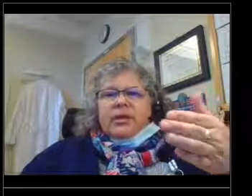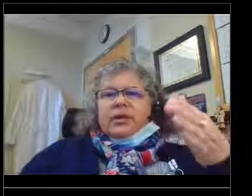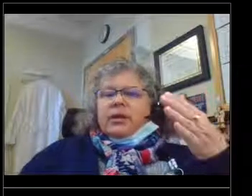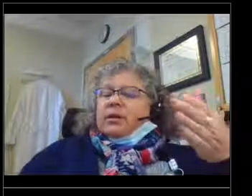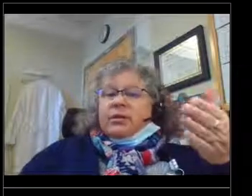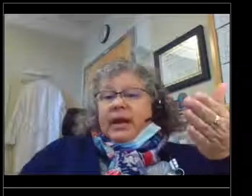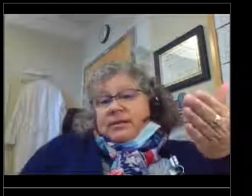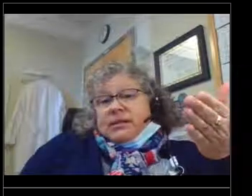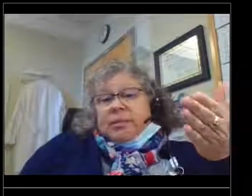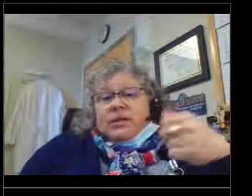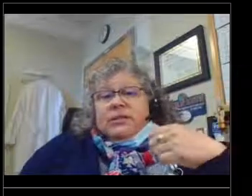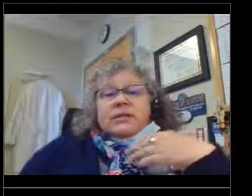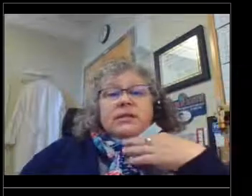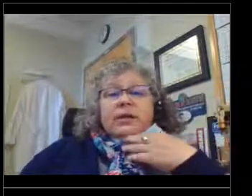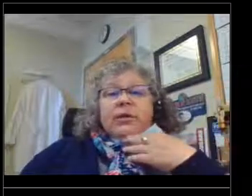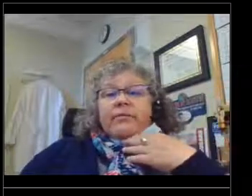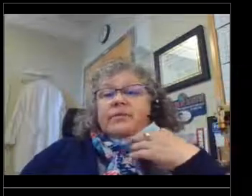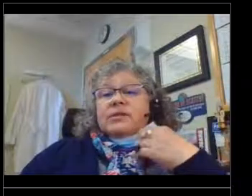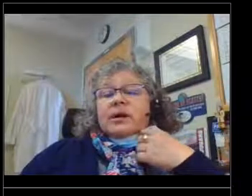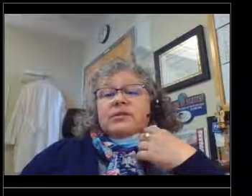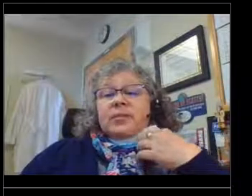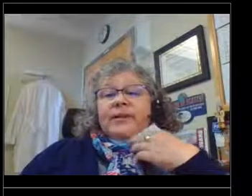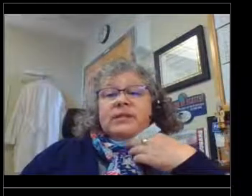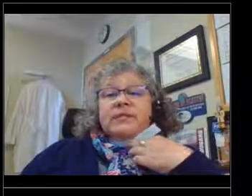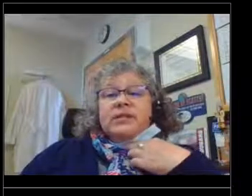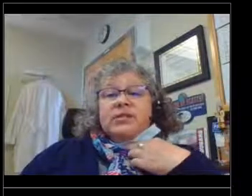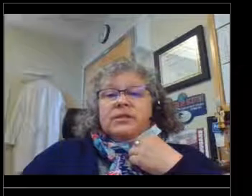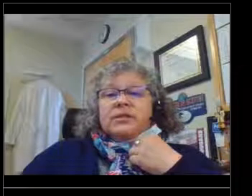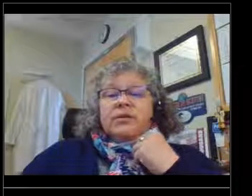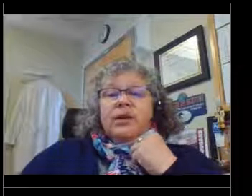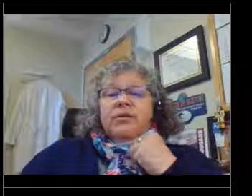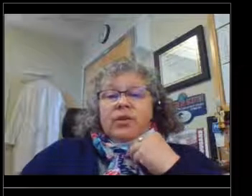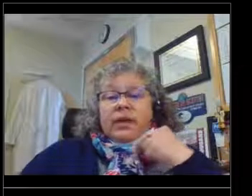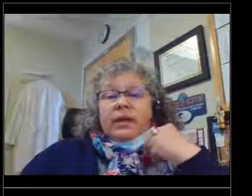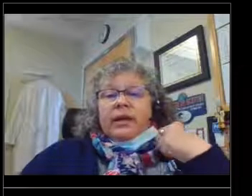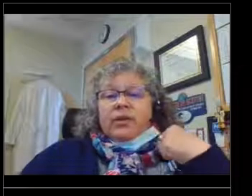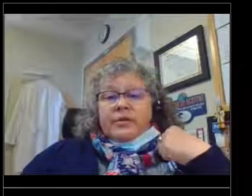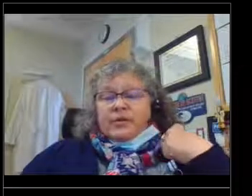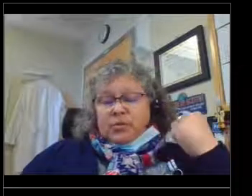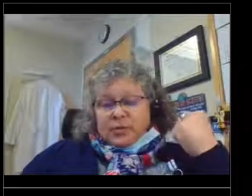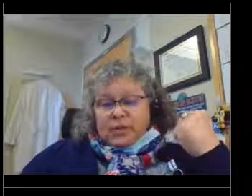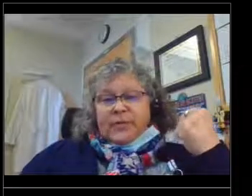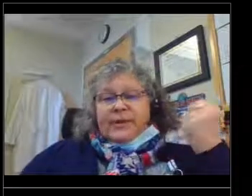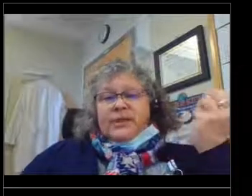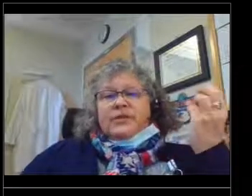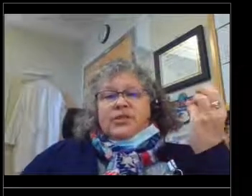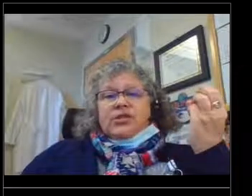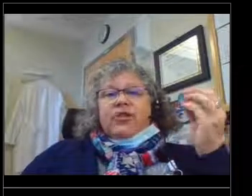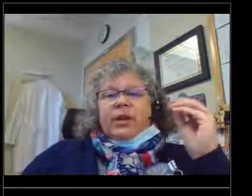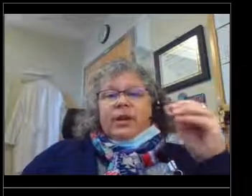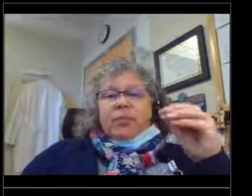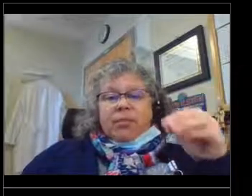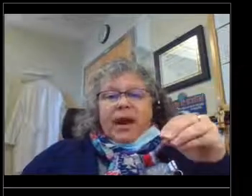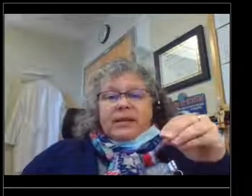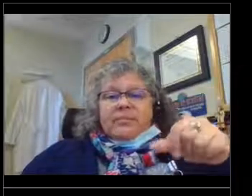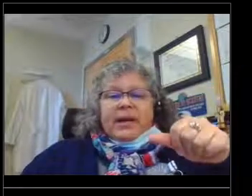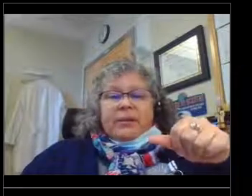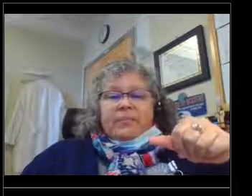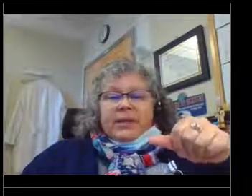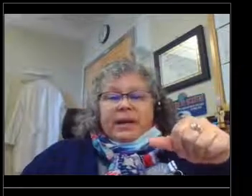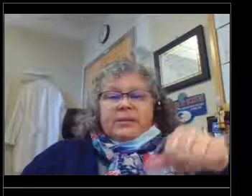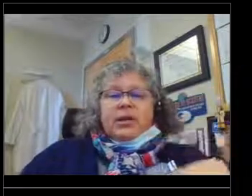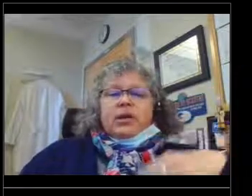avoid the violation, you can't see patients until you have a supervising physician. So you need to get a new supervising physician, and you need to